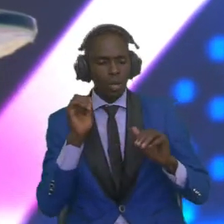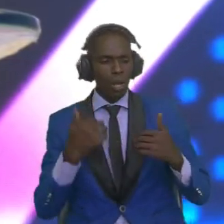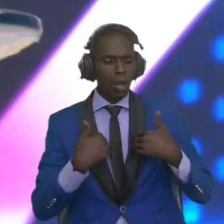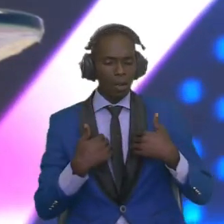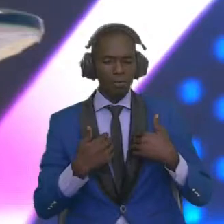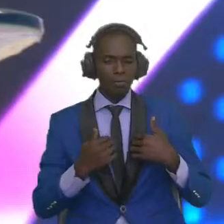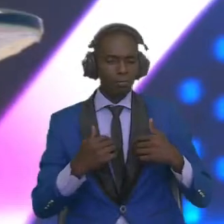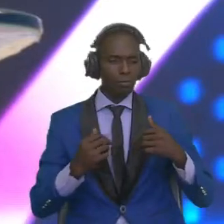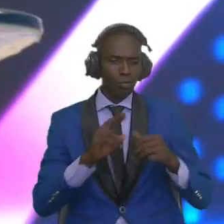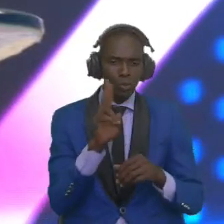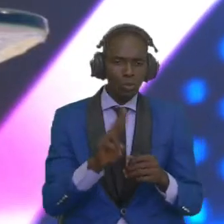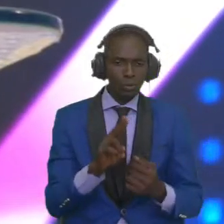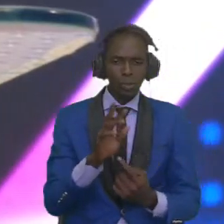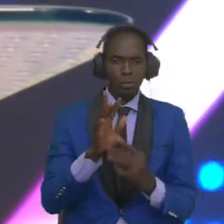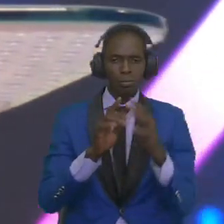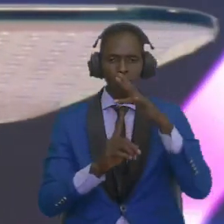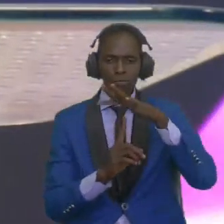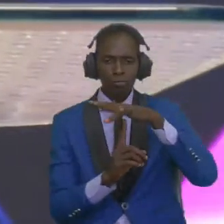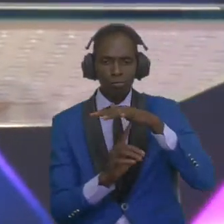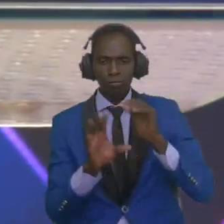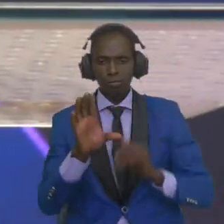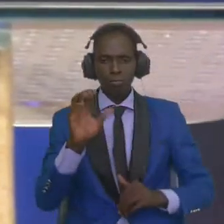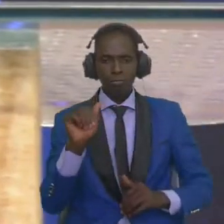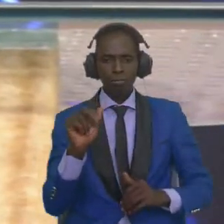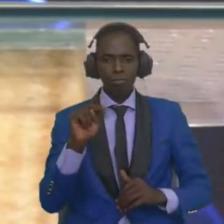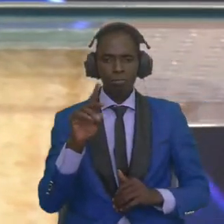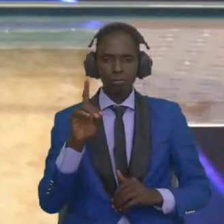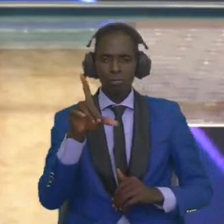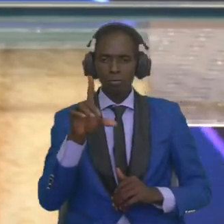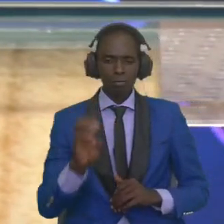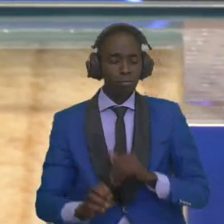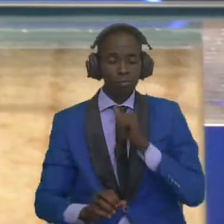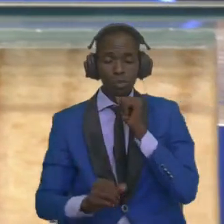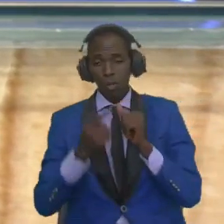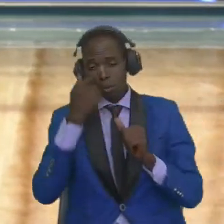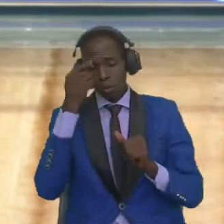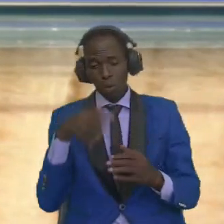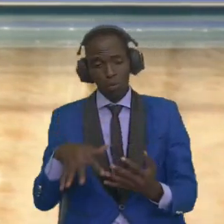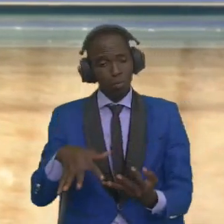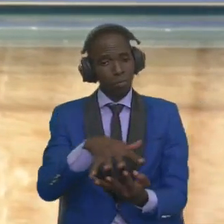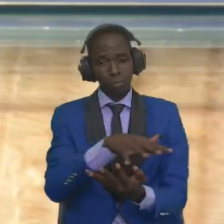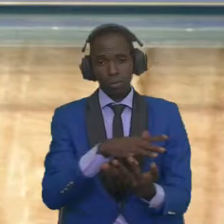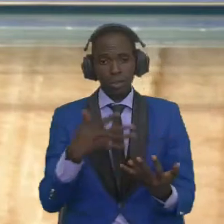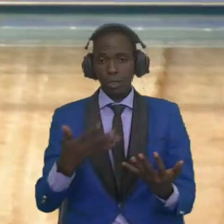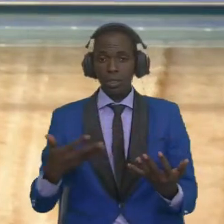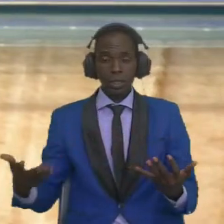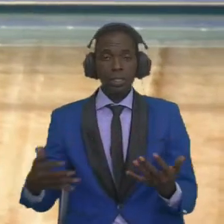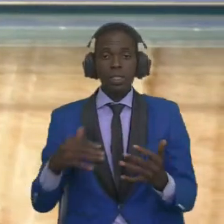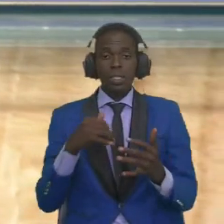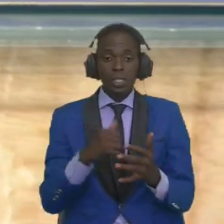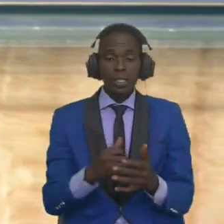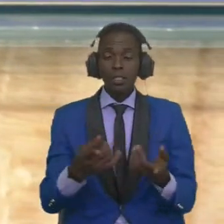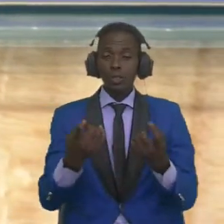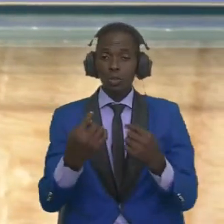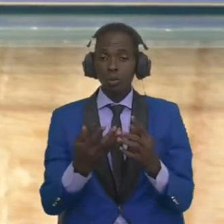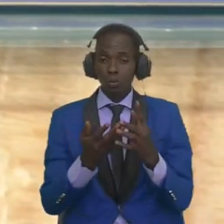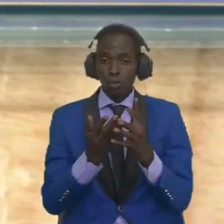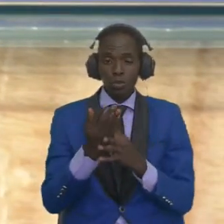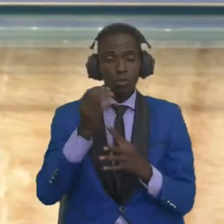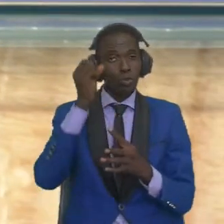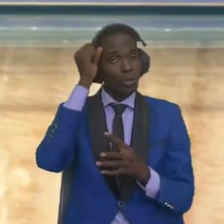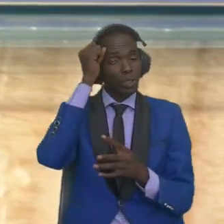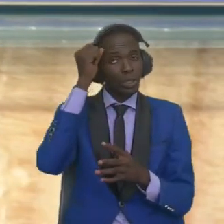any religious activity, by grace, forgiveness comes, salvation comes through his